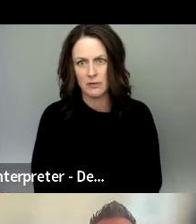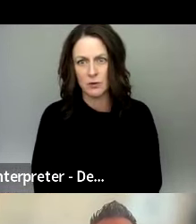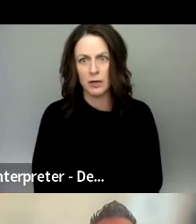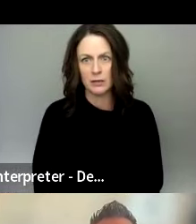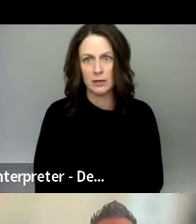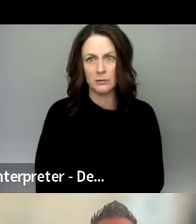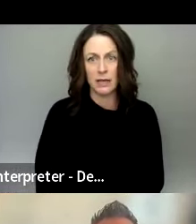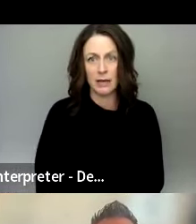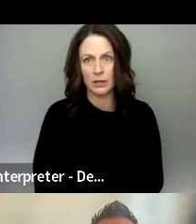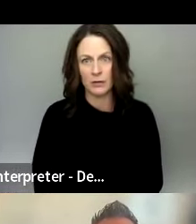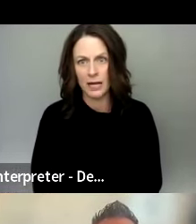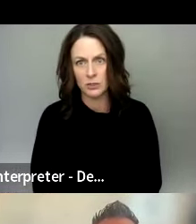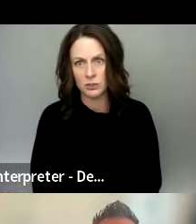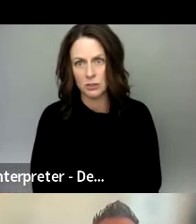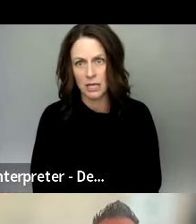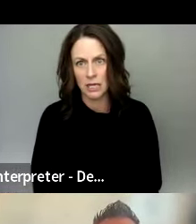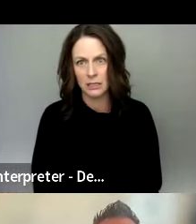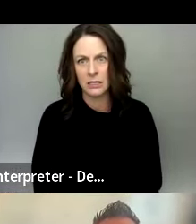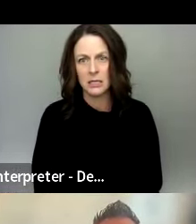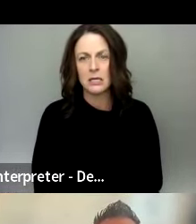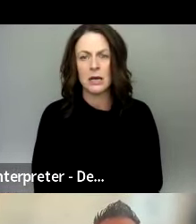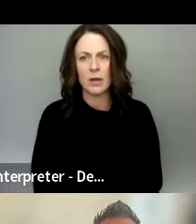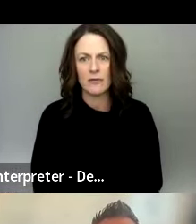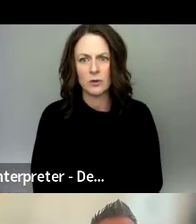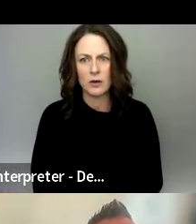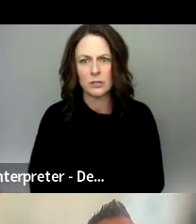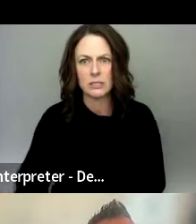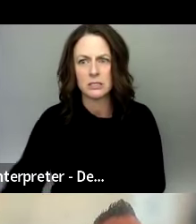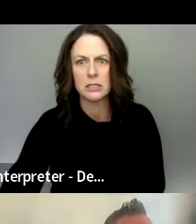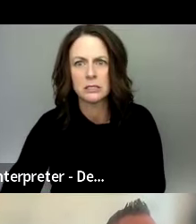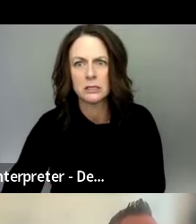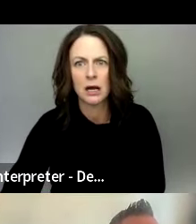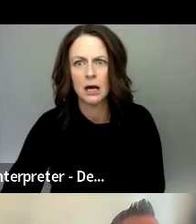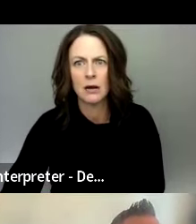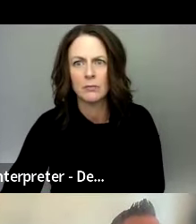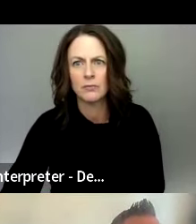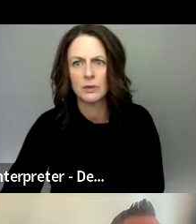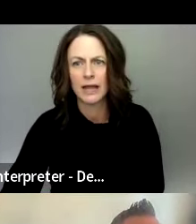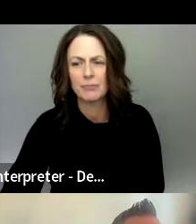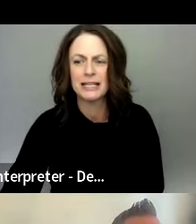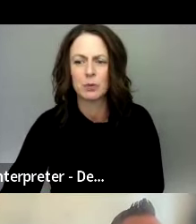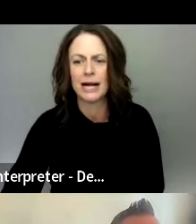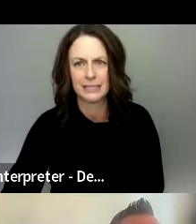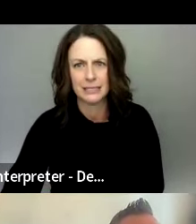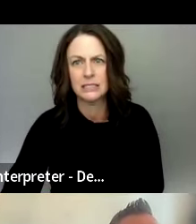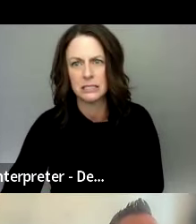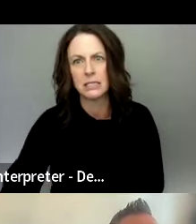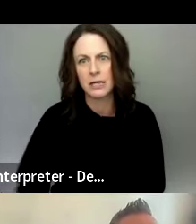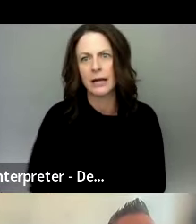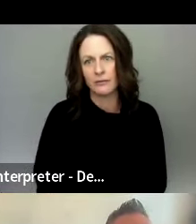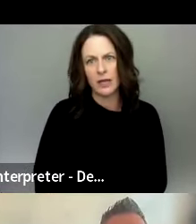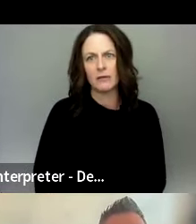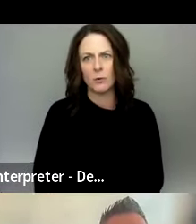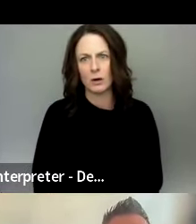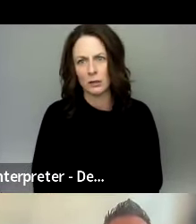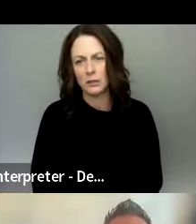And if you want to elaborate on that, you certainly can. And we have a few other DCs, like best practice DCs